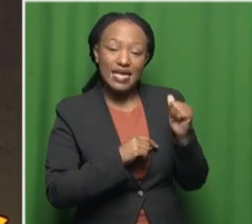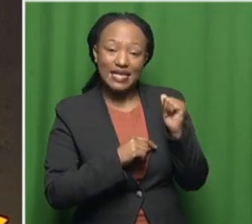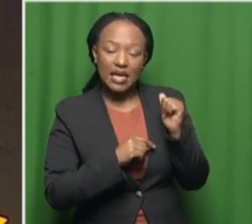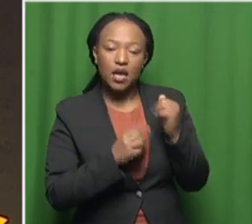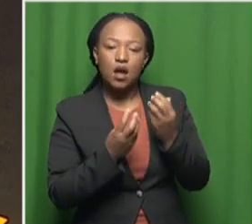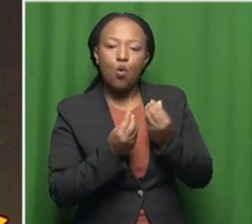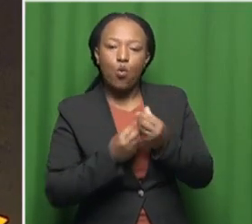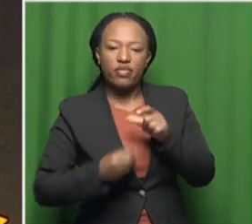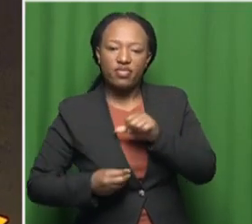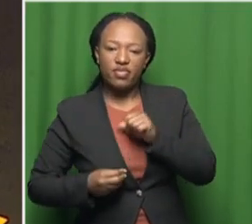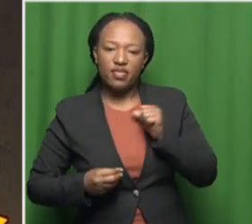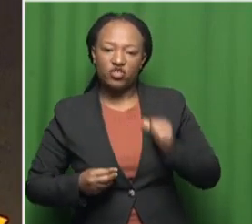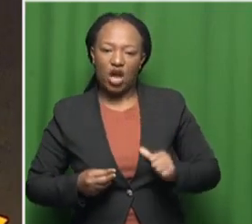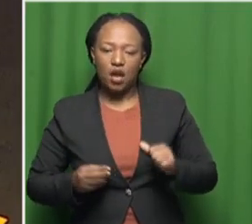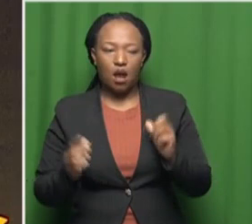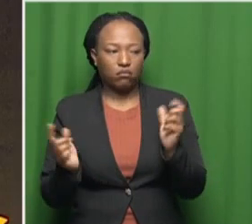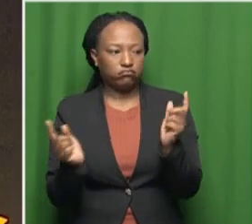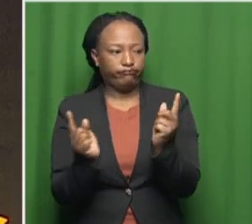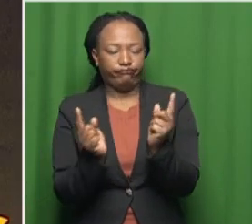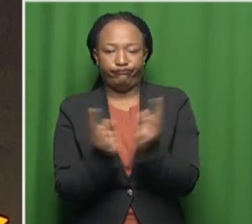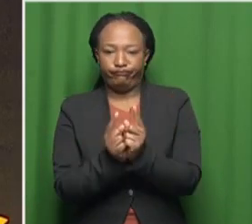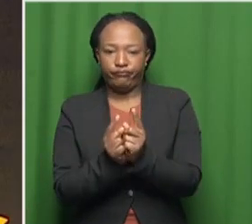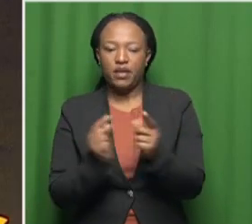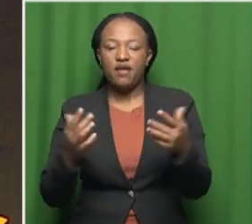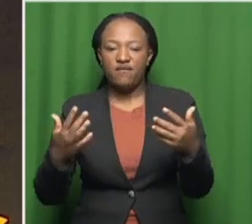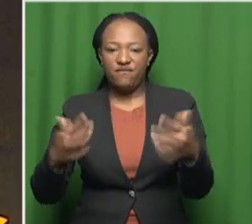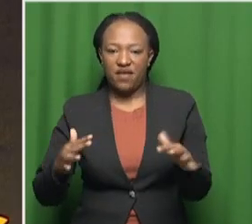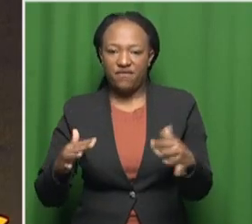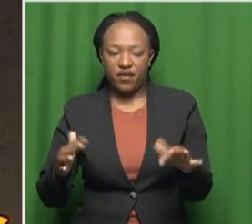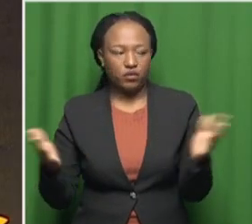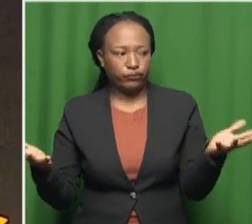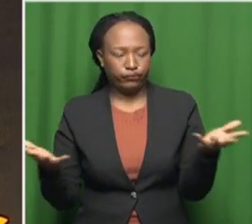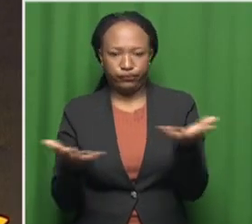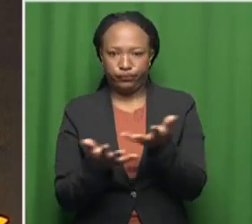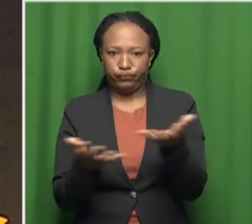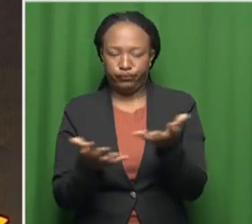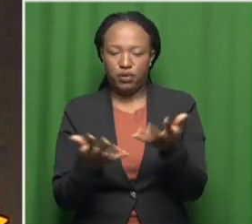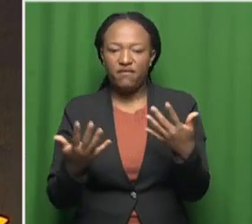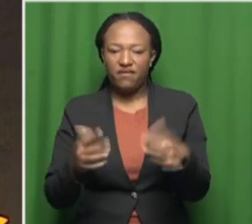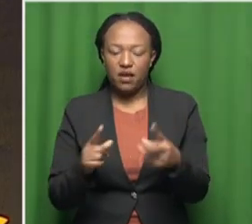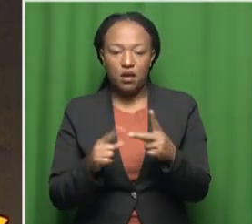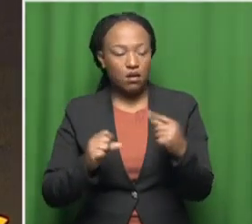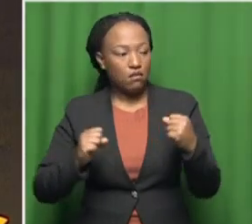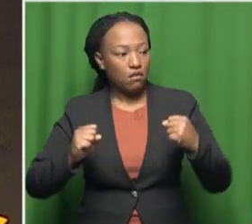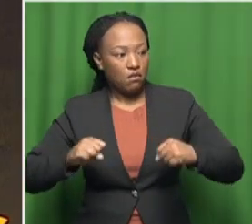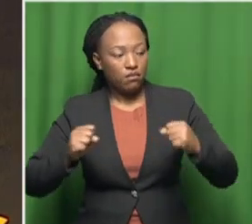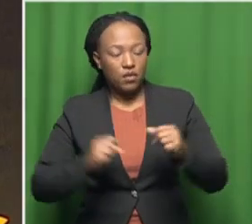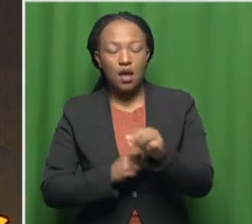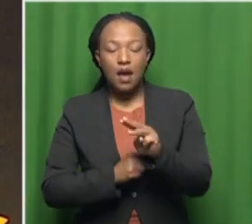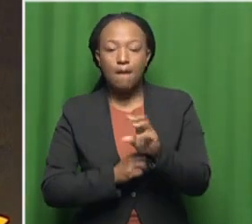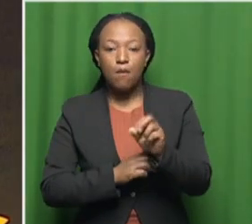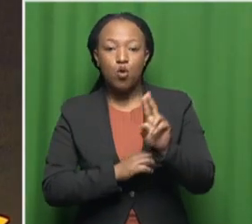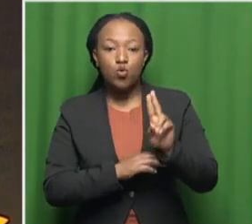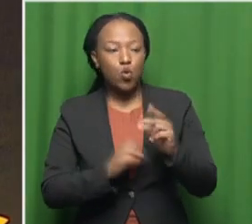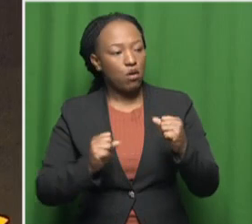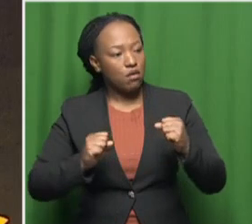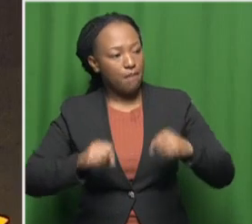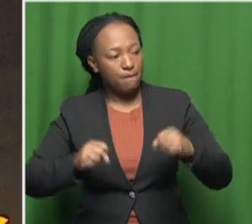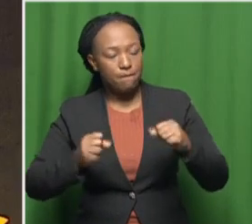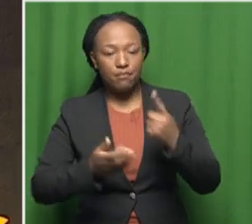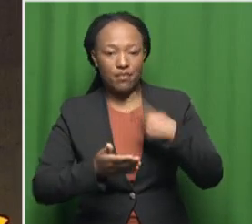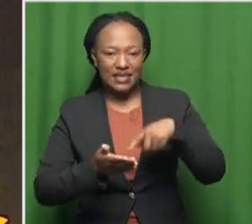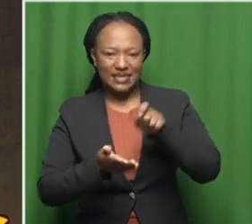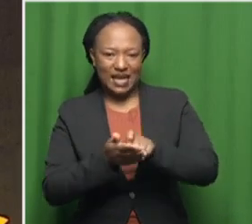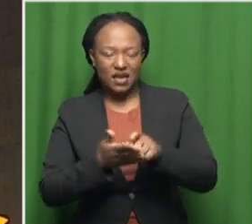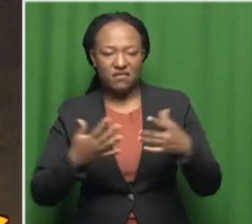there is a clear outcome. You have the memorandums of understanding that are signed. Are we looking at something like that where we can say we